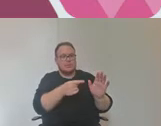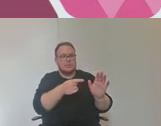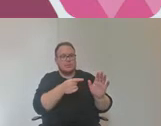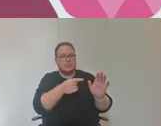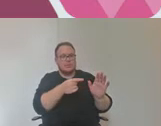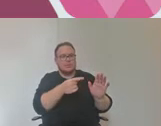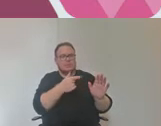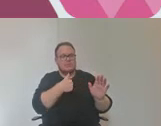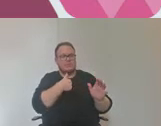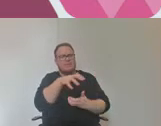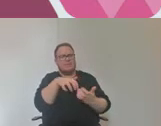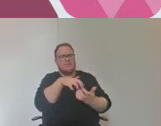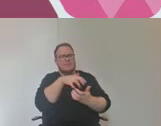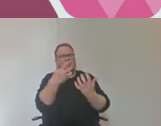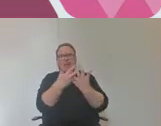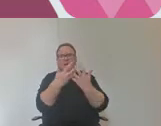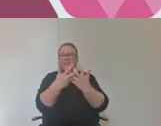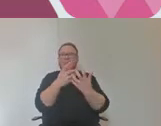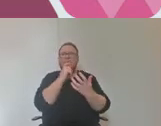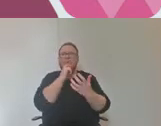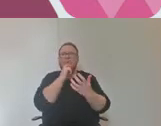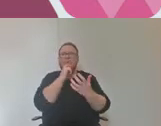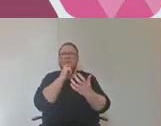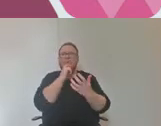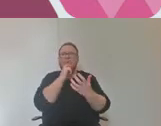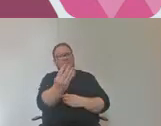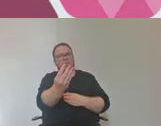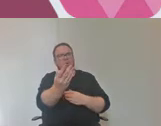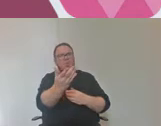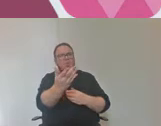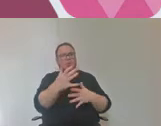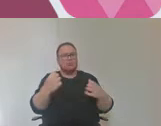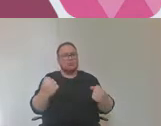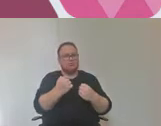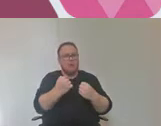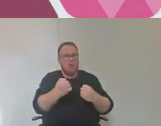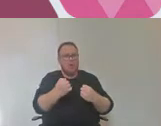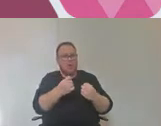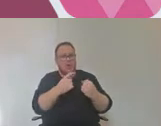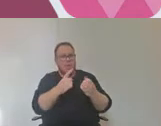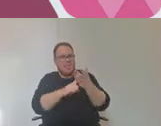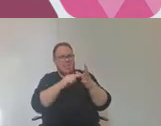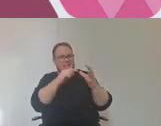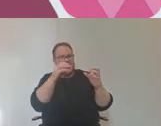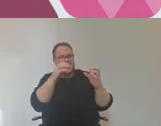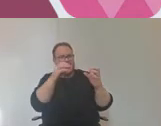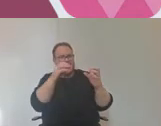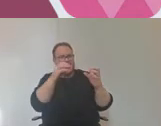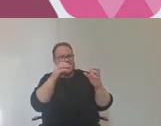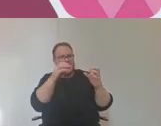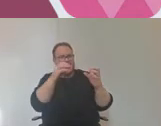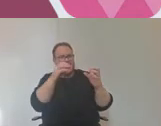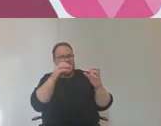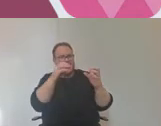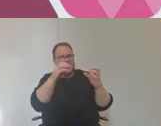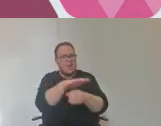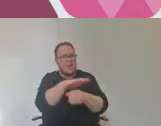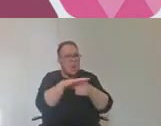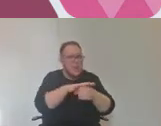lay representation that understand locality, understand engaging with locality, which was obviously